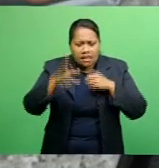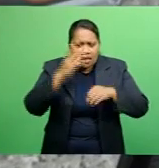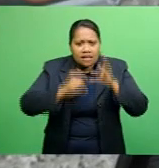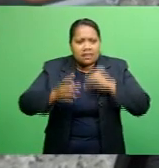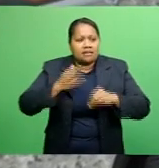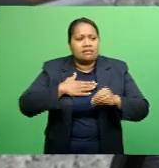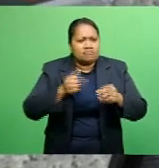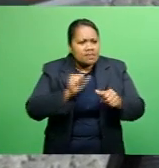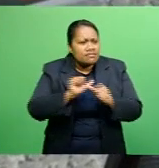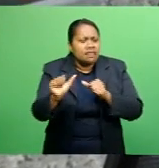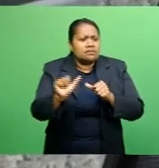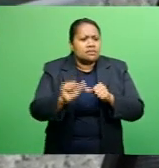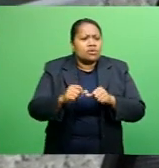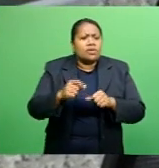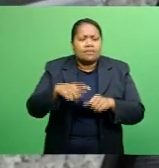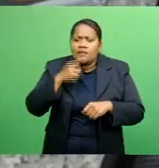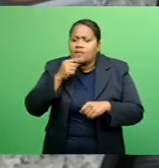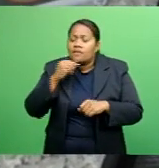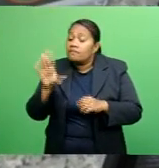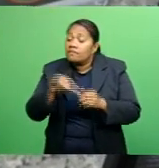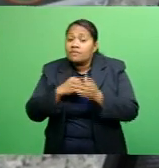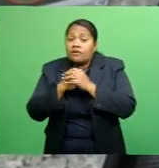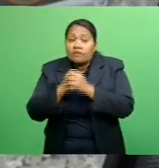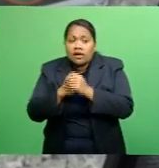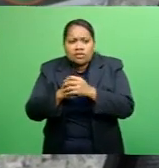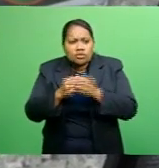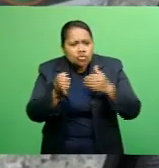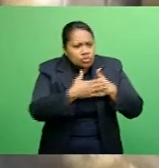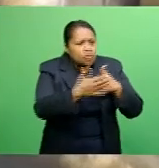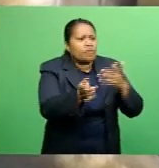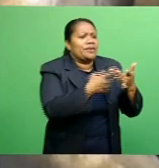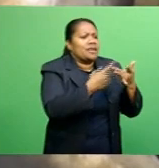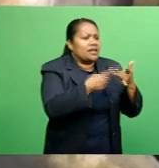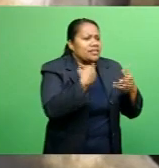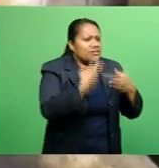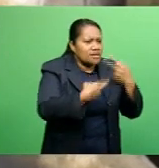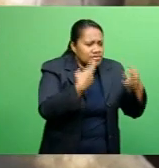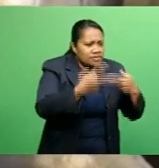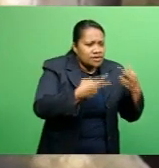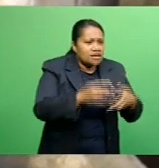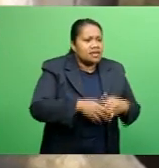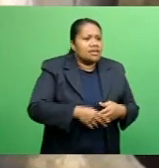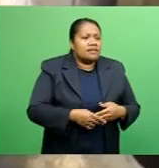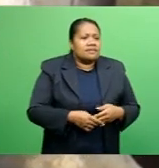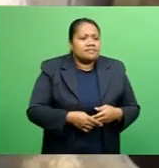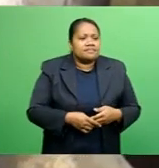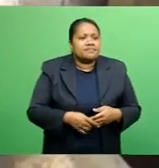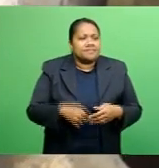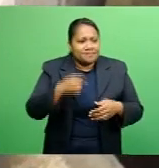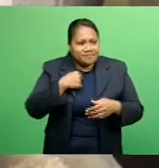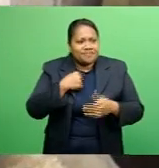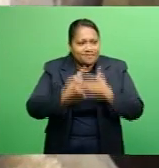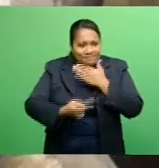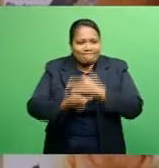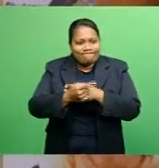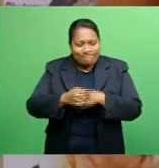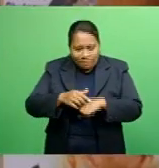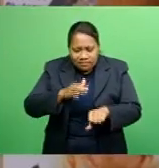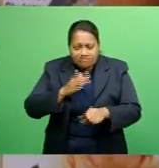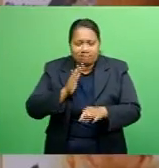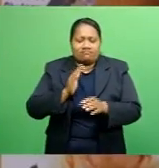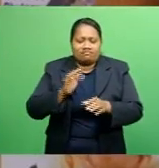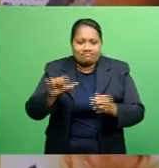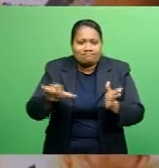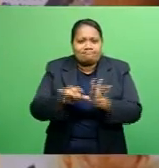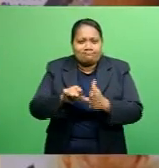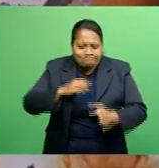loan from some friends and tried to open another restaurant. I believed in my destiny and hard work. This is